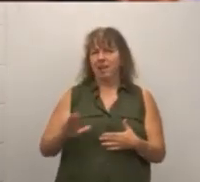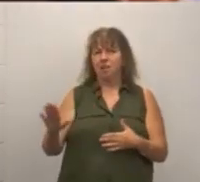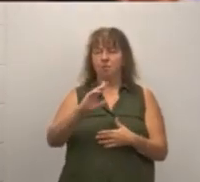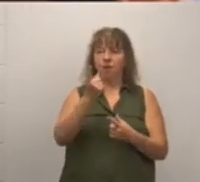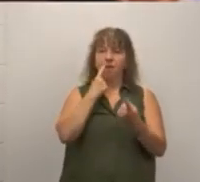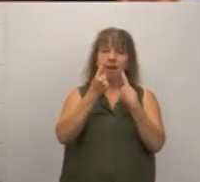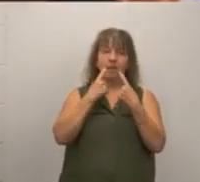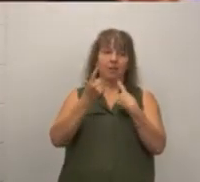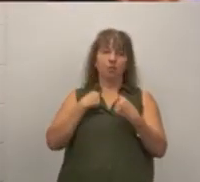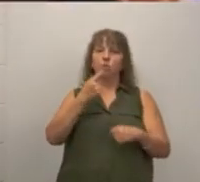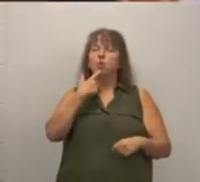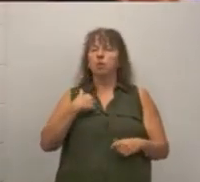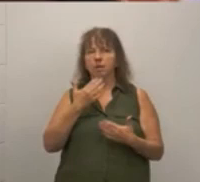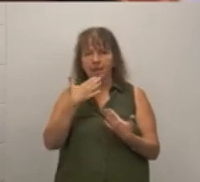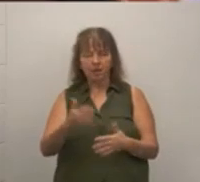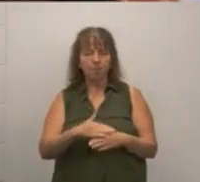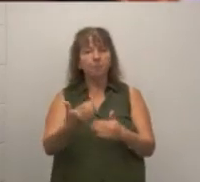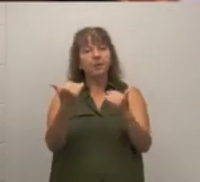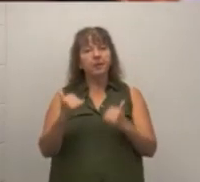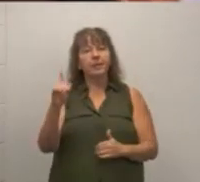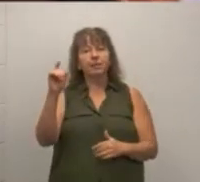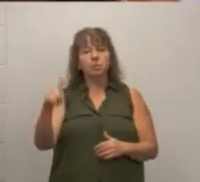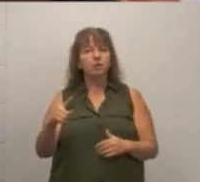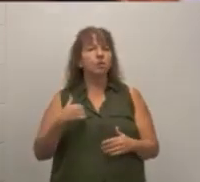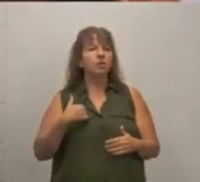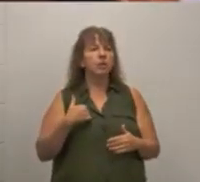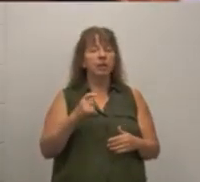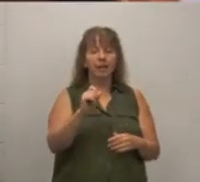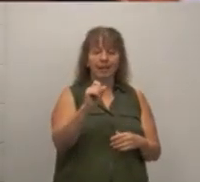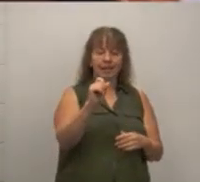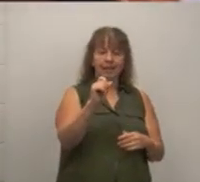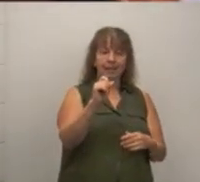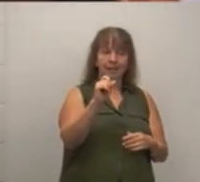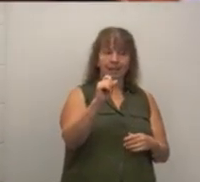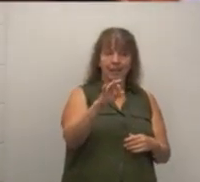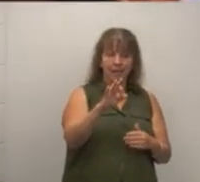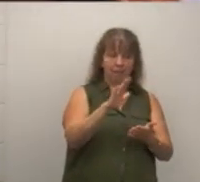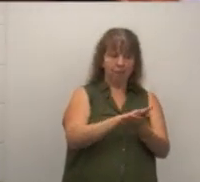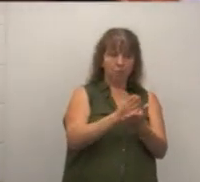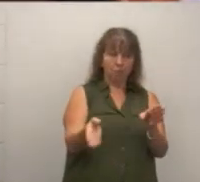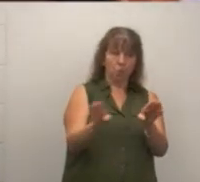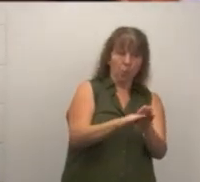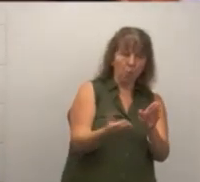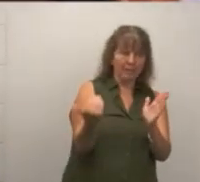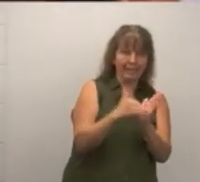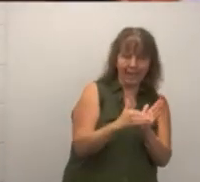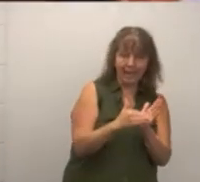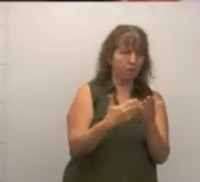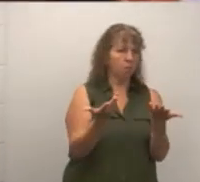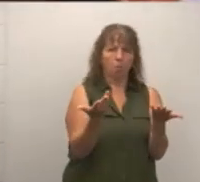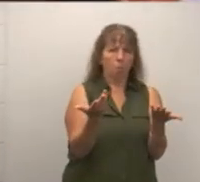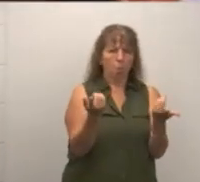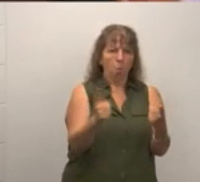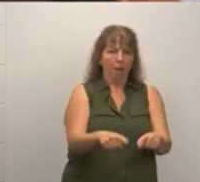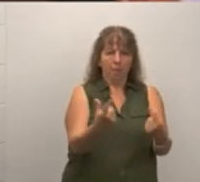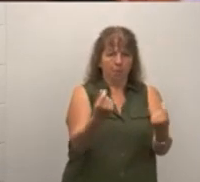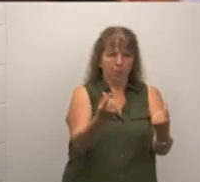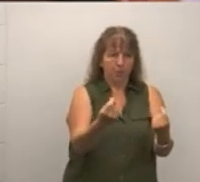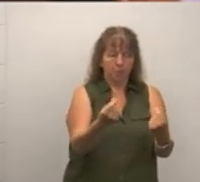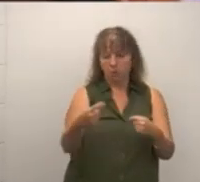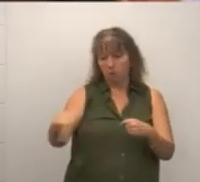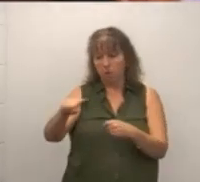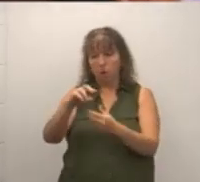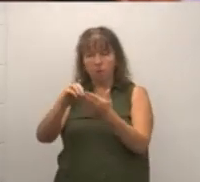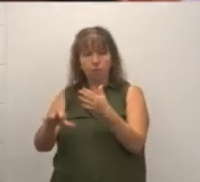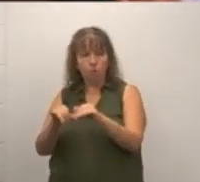request. What is the plan if the schools are once again closed? Will the students that selected remote to